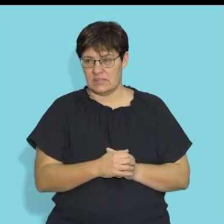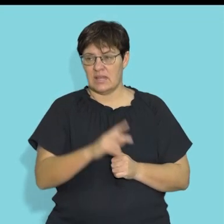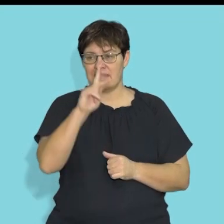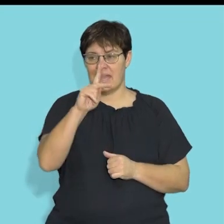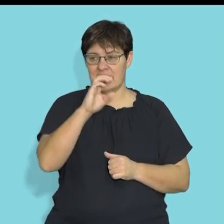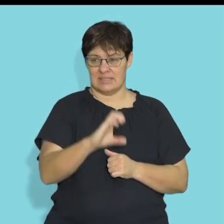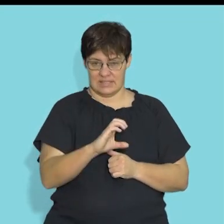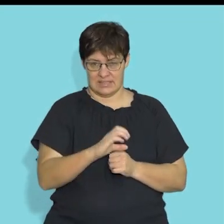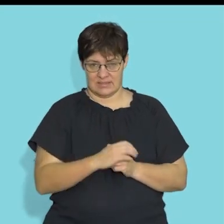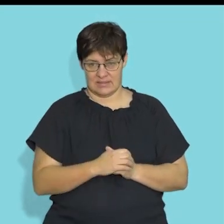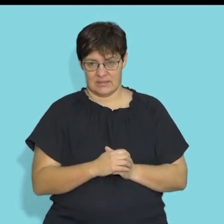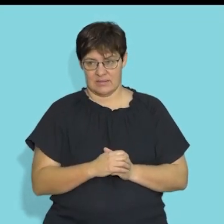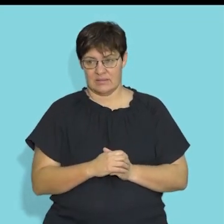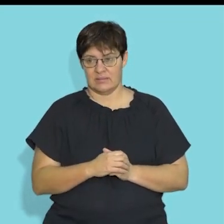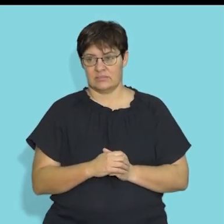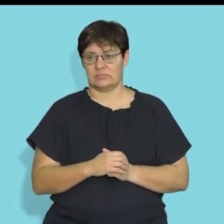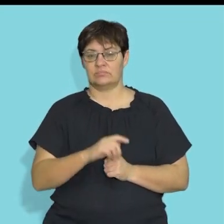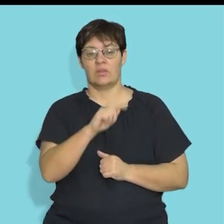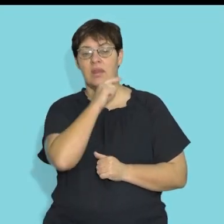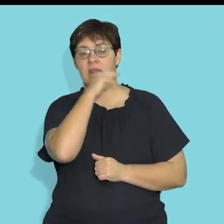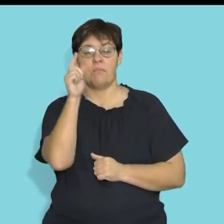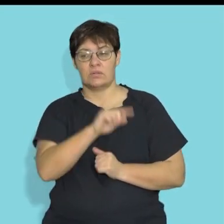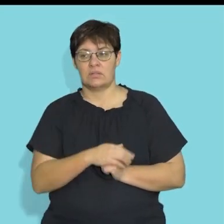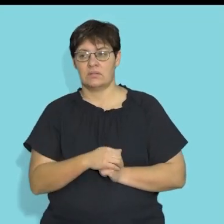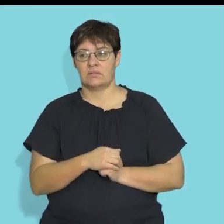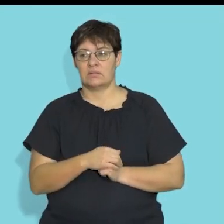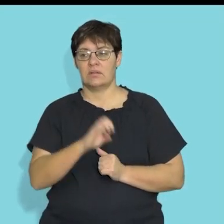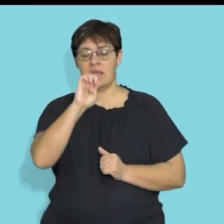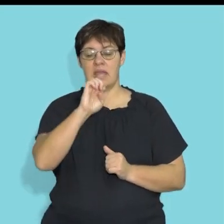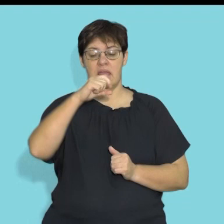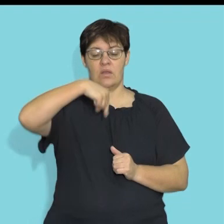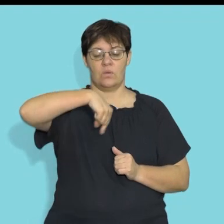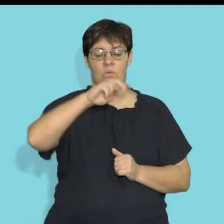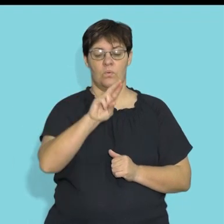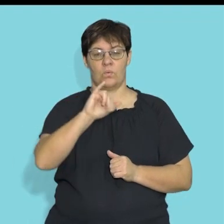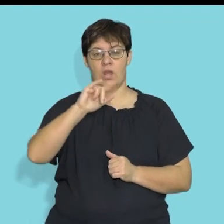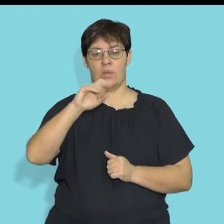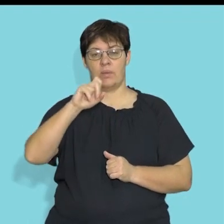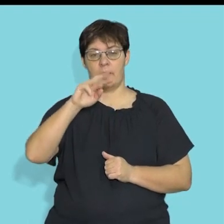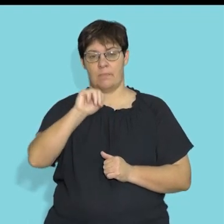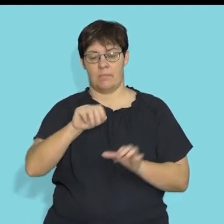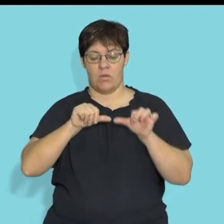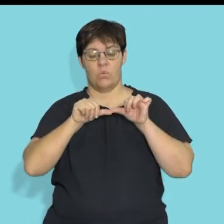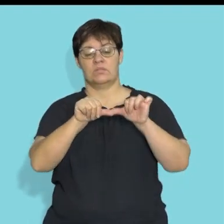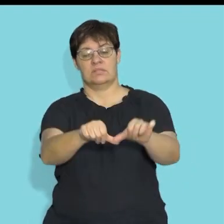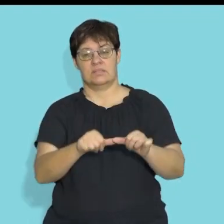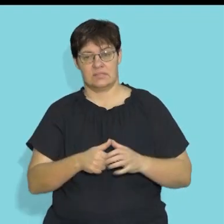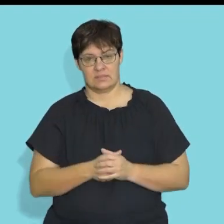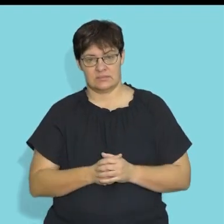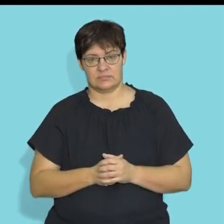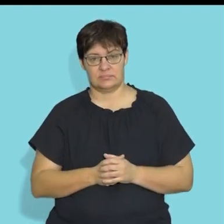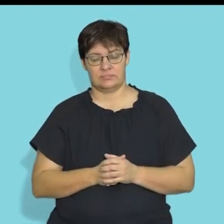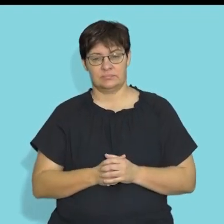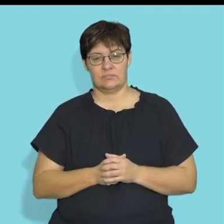this constant Kc, but it is actually called an equilibrium constant.